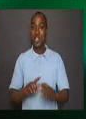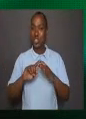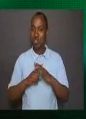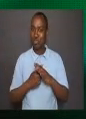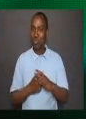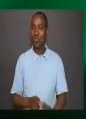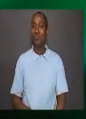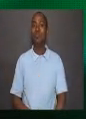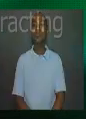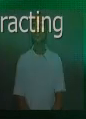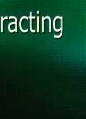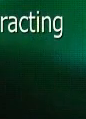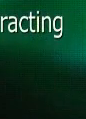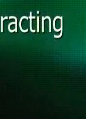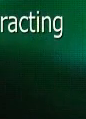Begin.